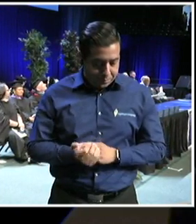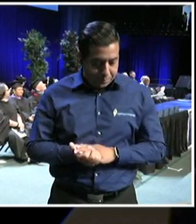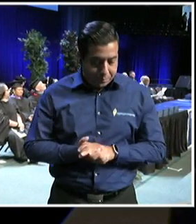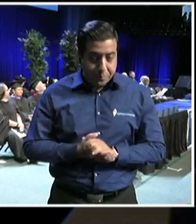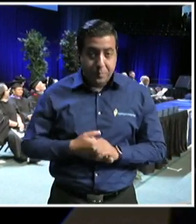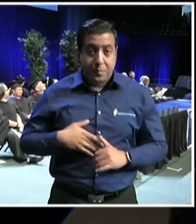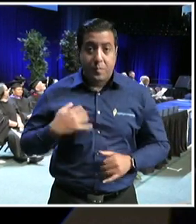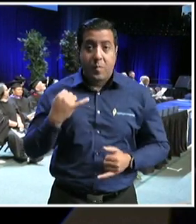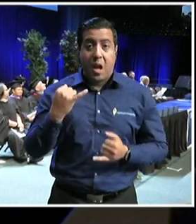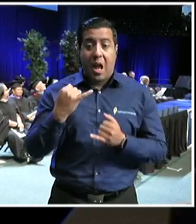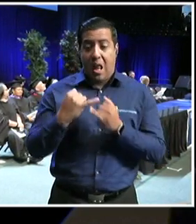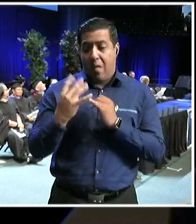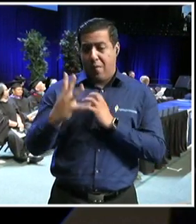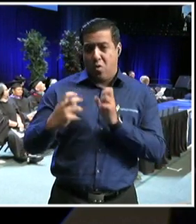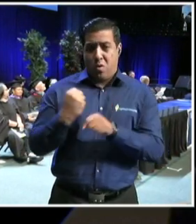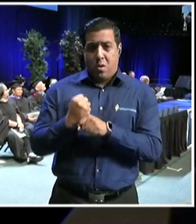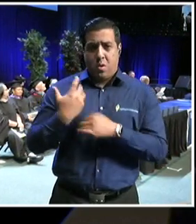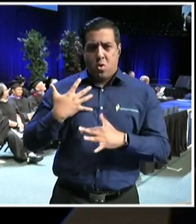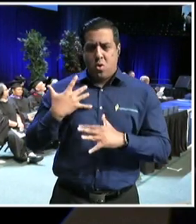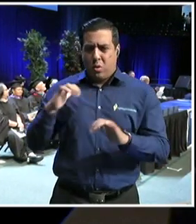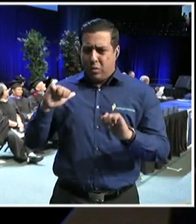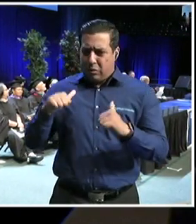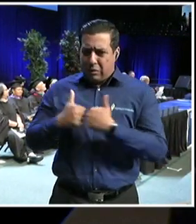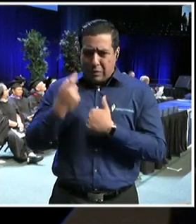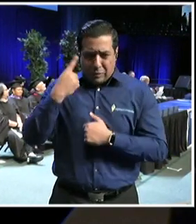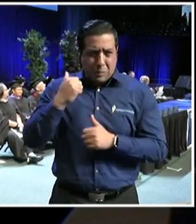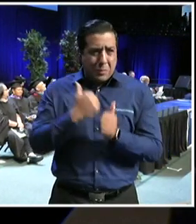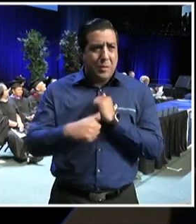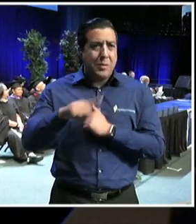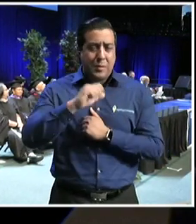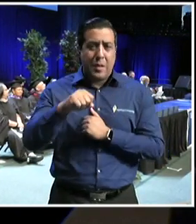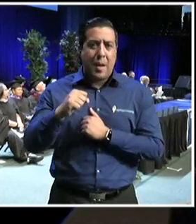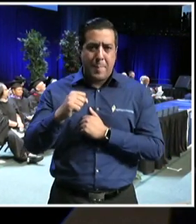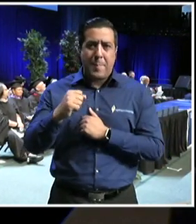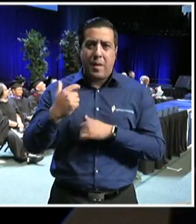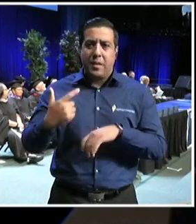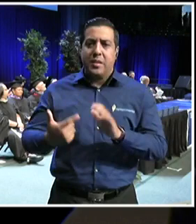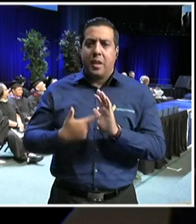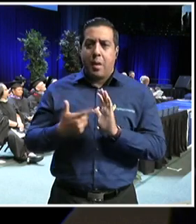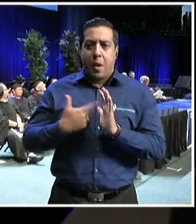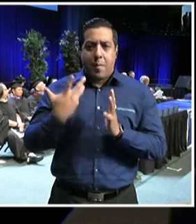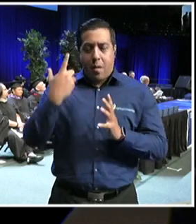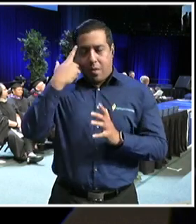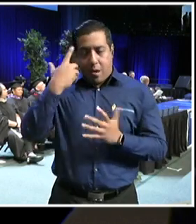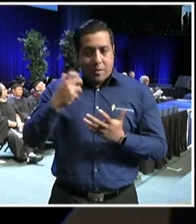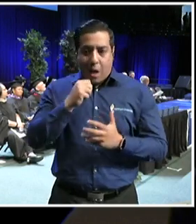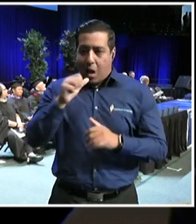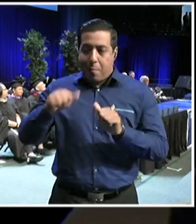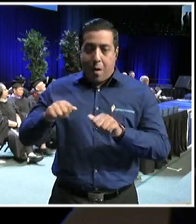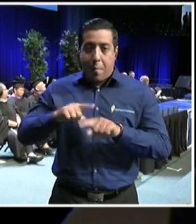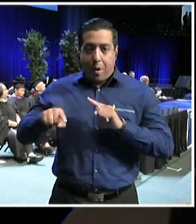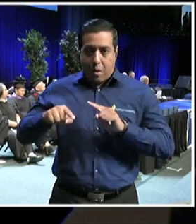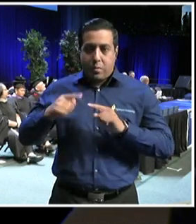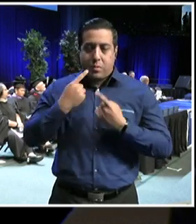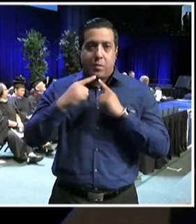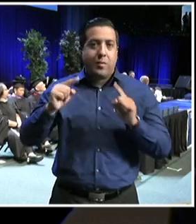The last 4 years have been challenging for most of us, and at times seemed almost impossible, but we did